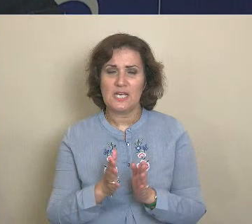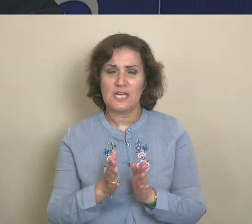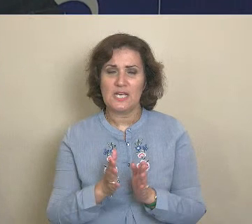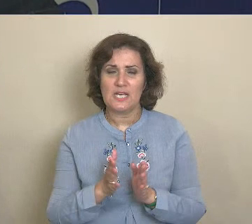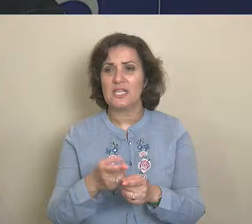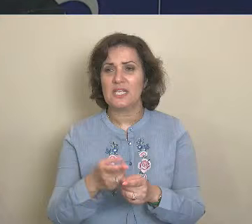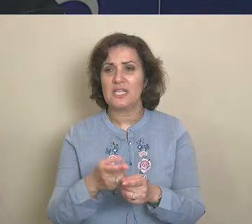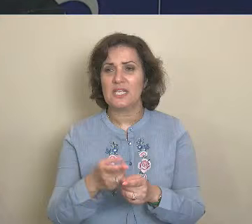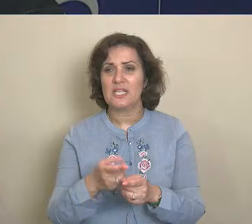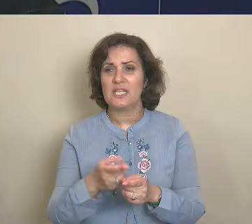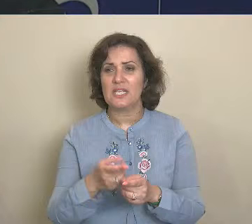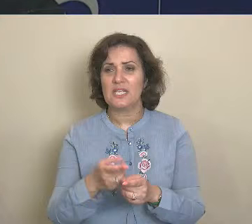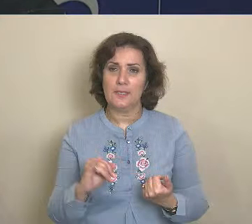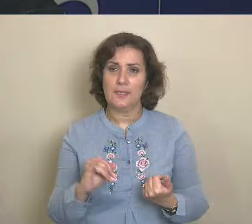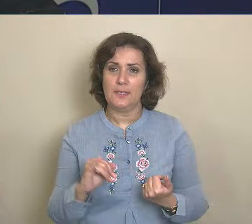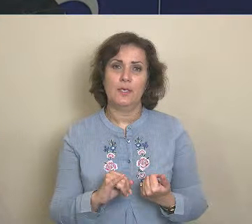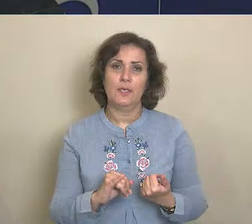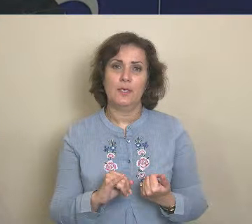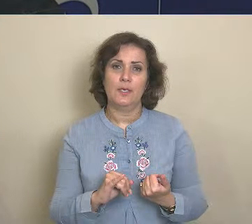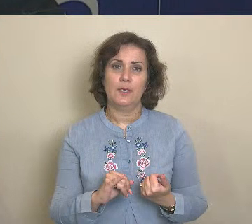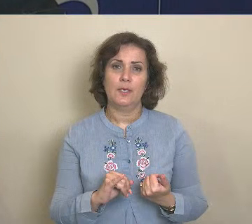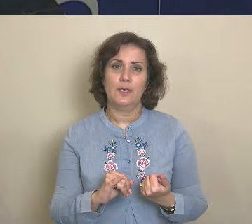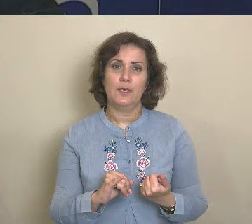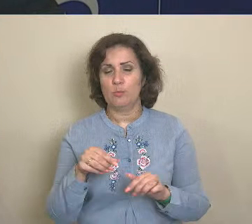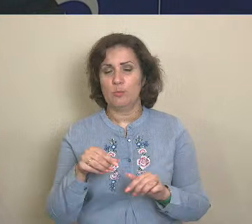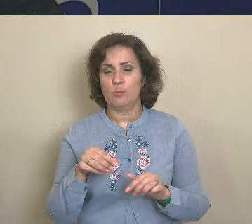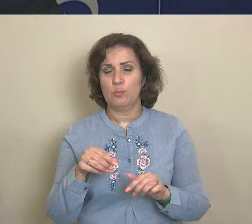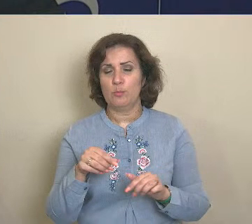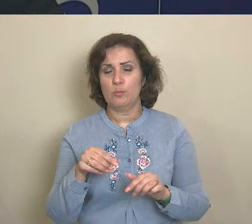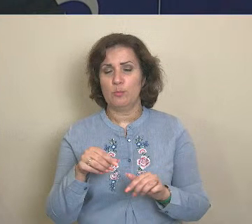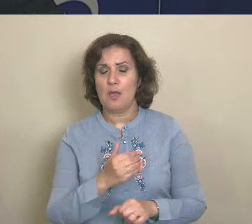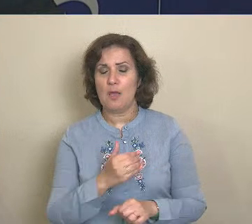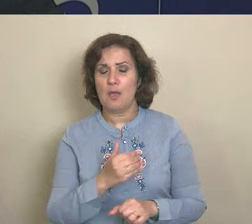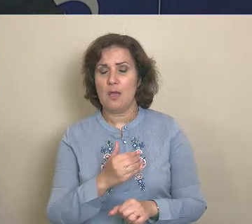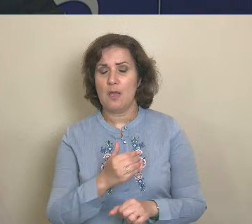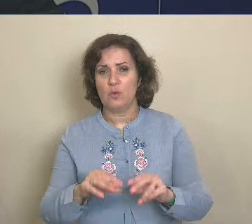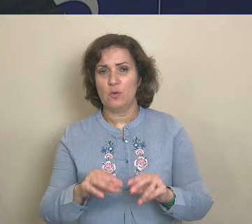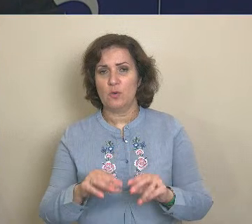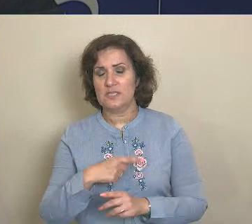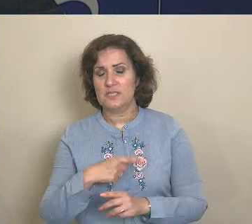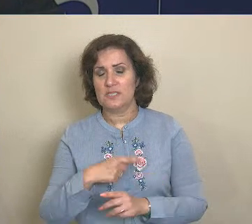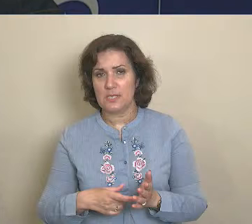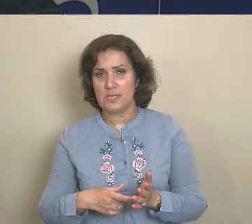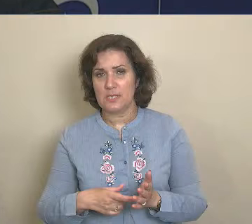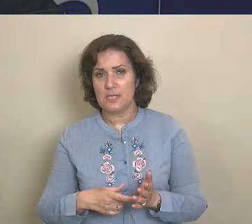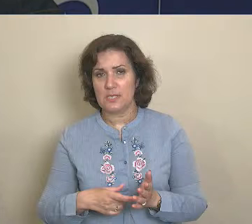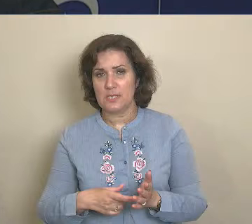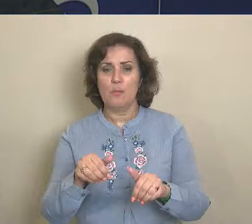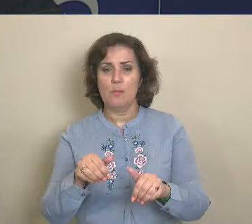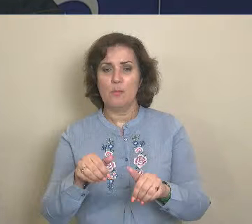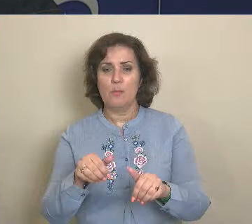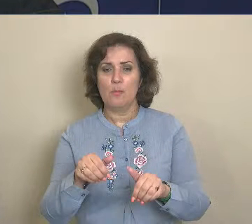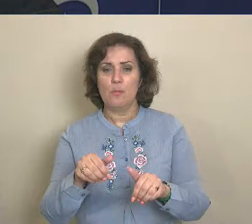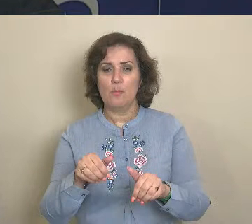between elections. These provisions are lacking, and TSC was trying